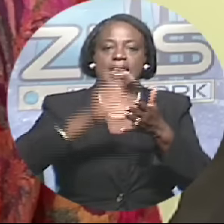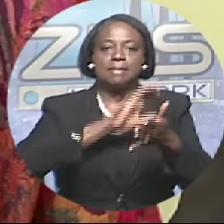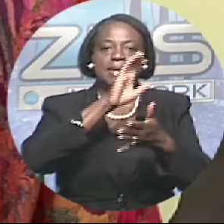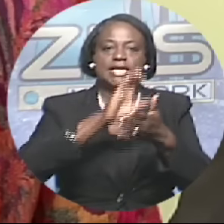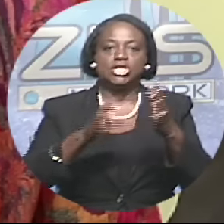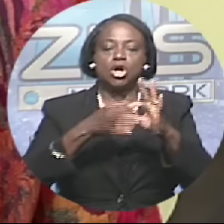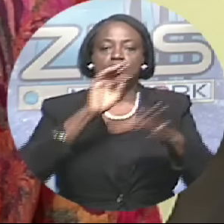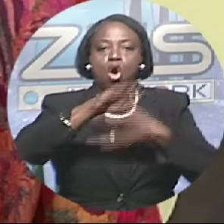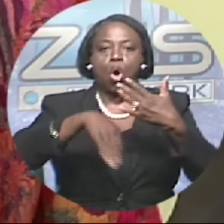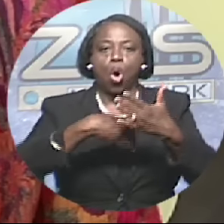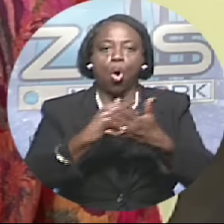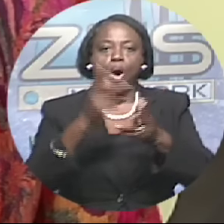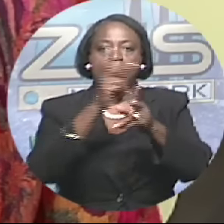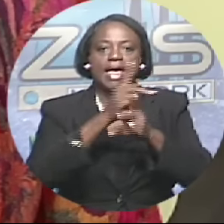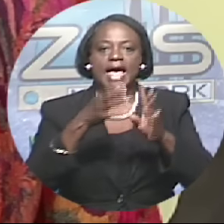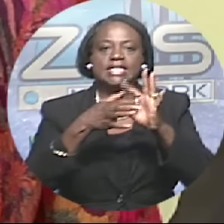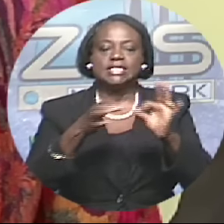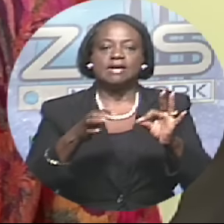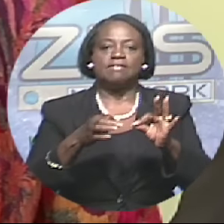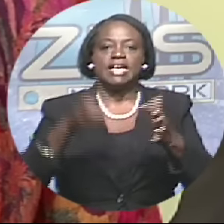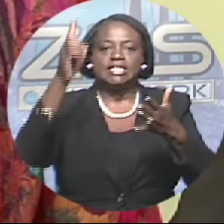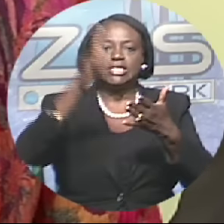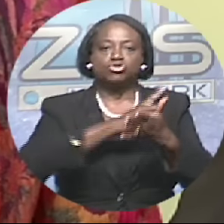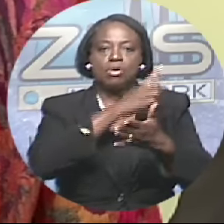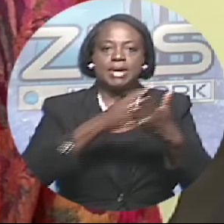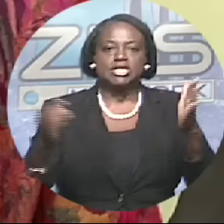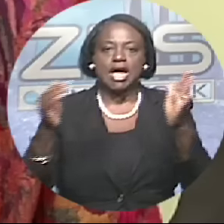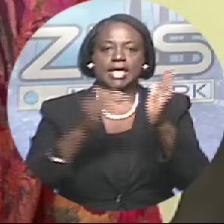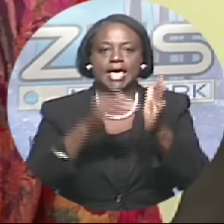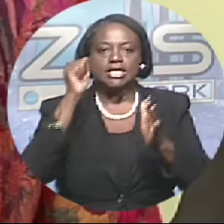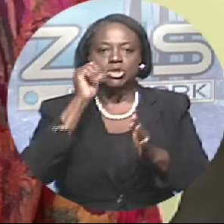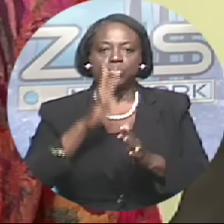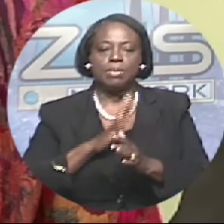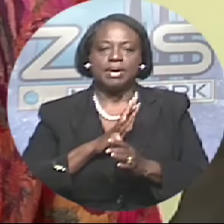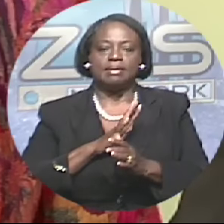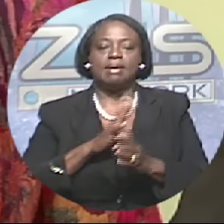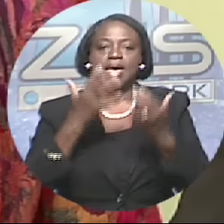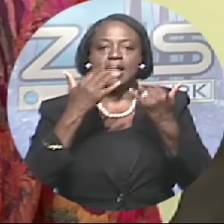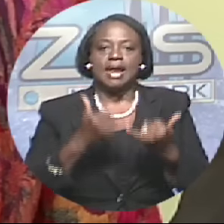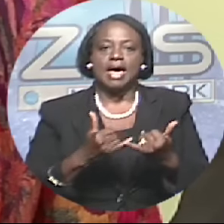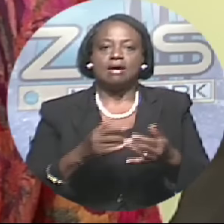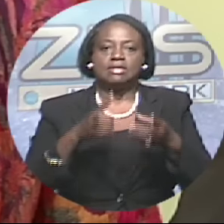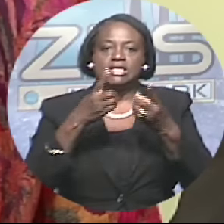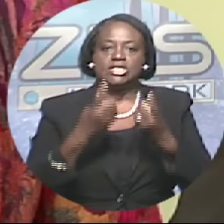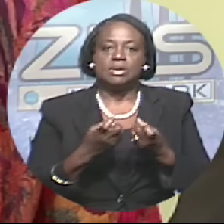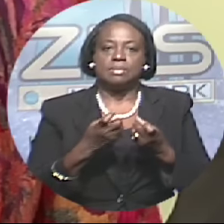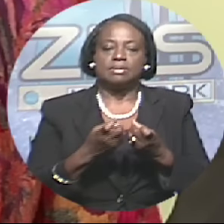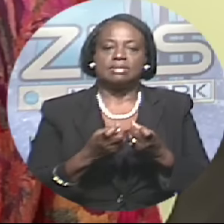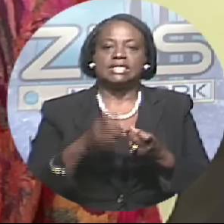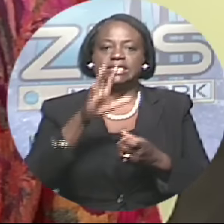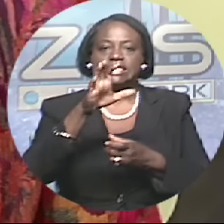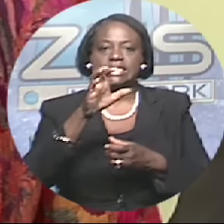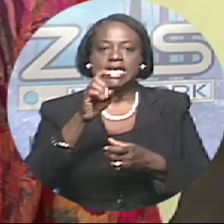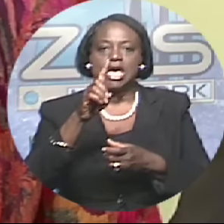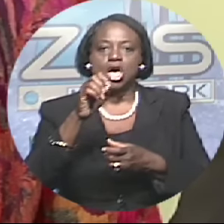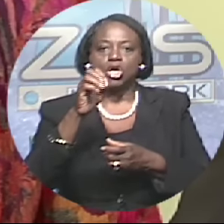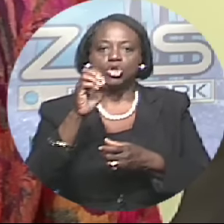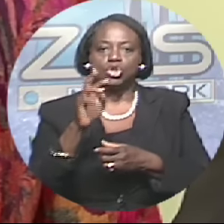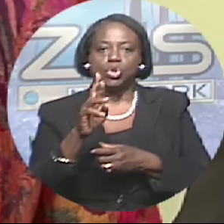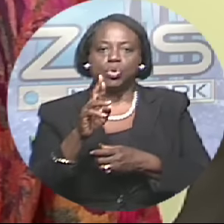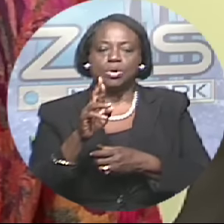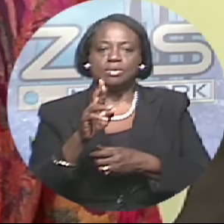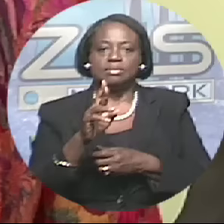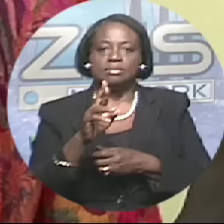All Forms of Discrimination Against Women, and our determined non-accedor, and our